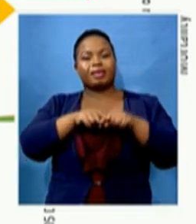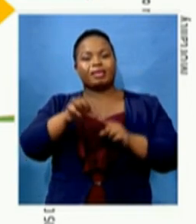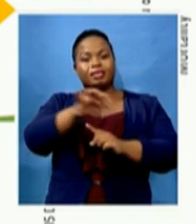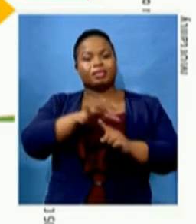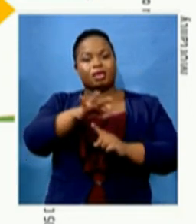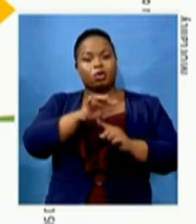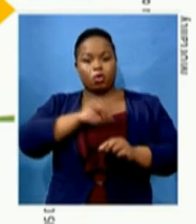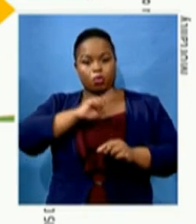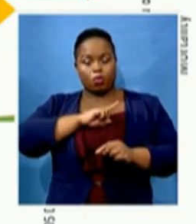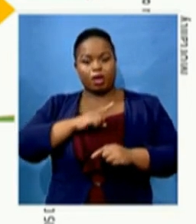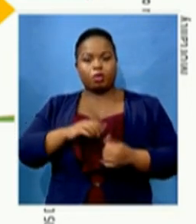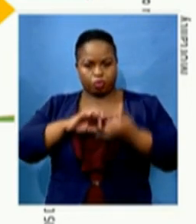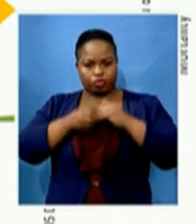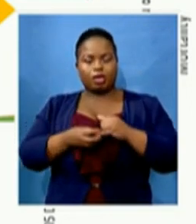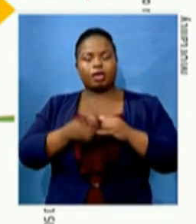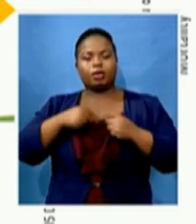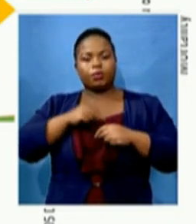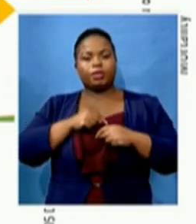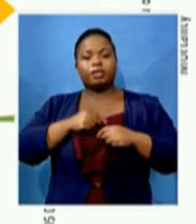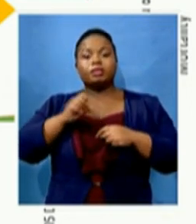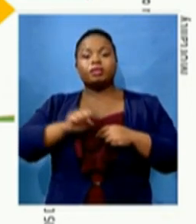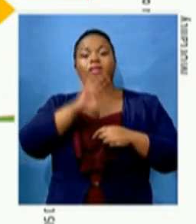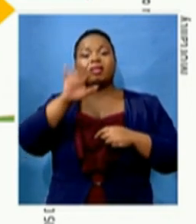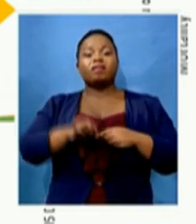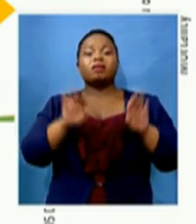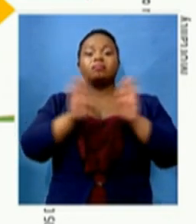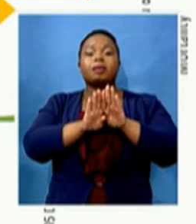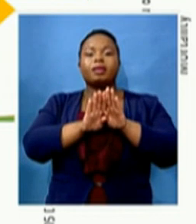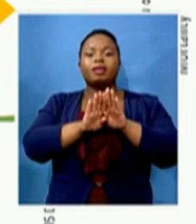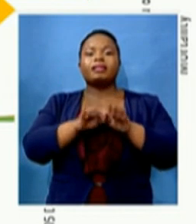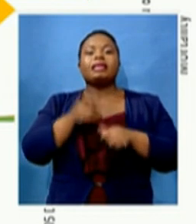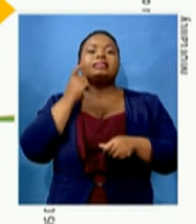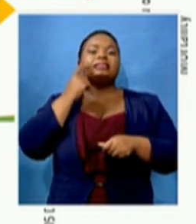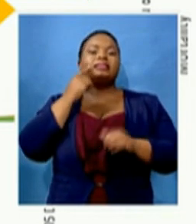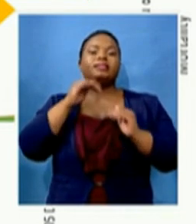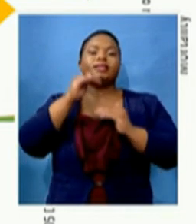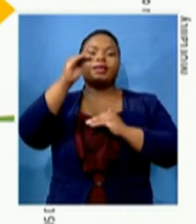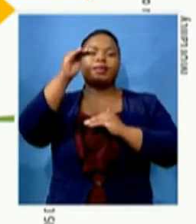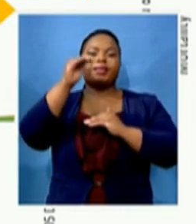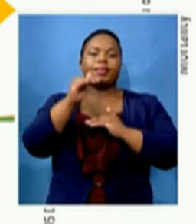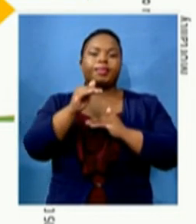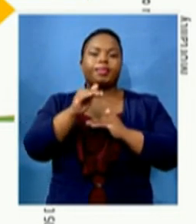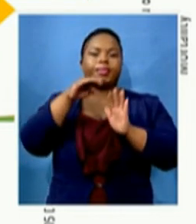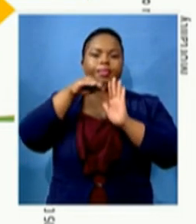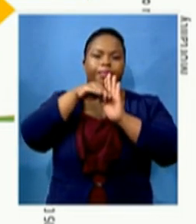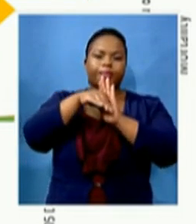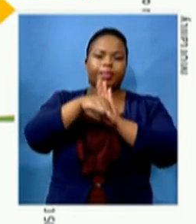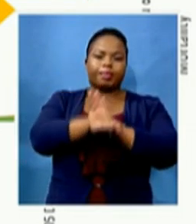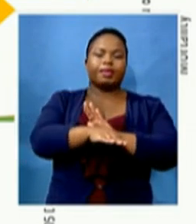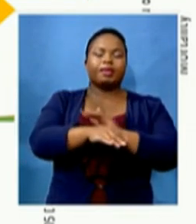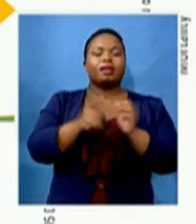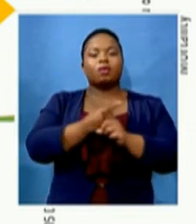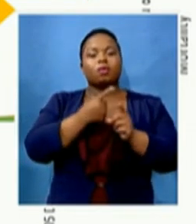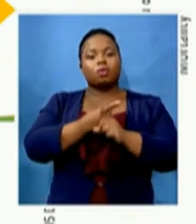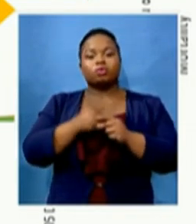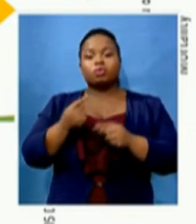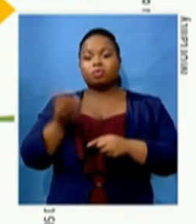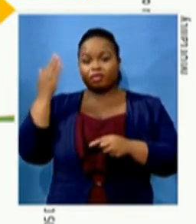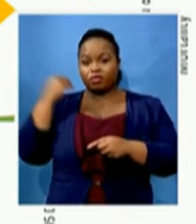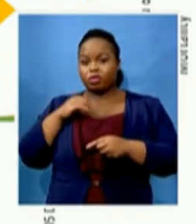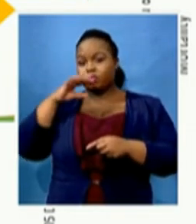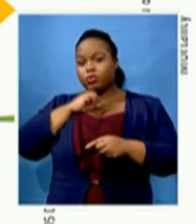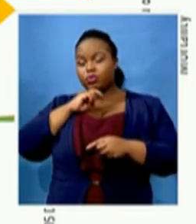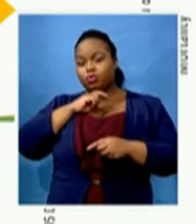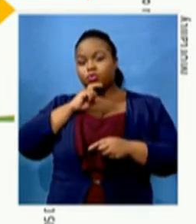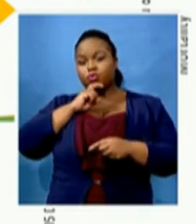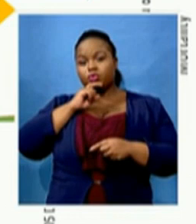lockdowns. And this just gives the curves associated with the assumptions that we used at the time. So there's a lockdown, then there's a withdrawal of the